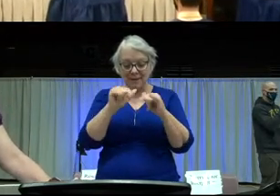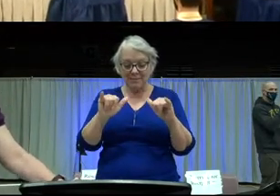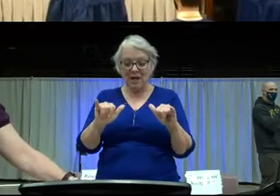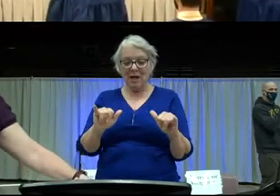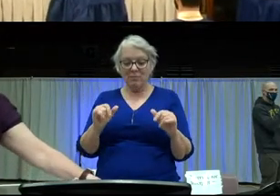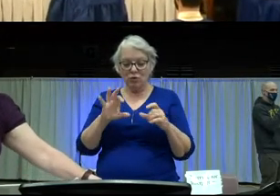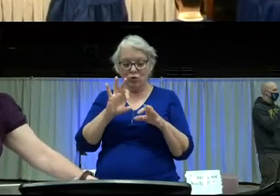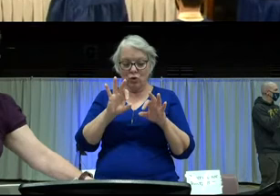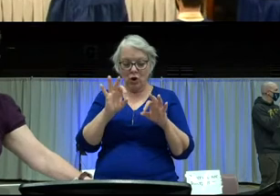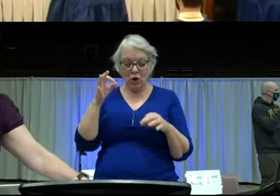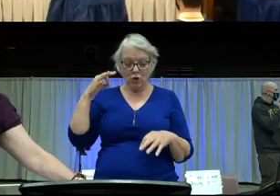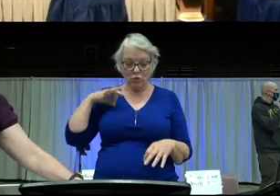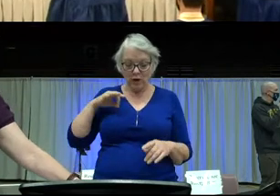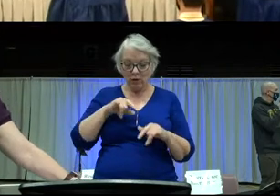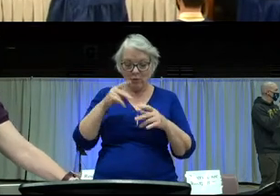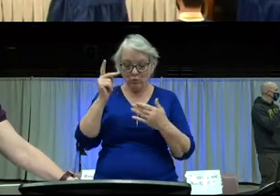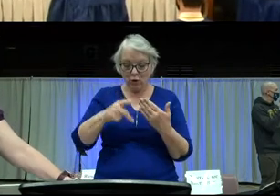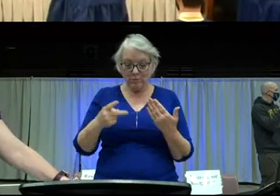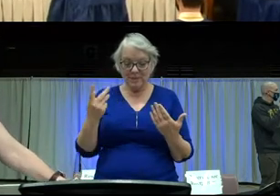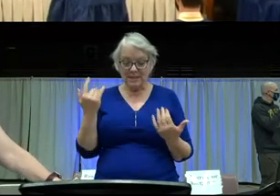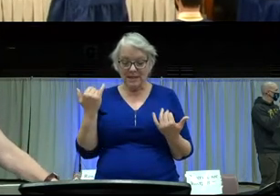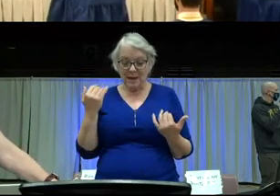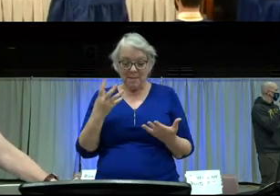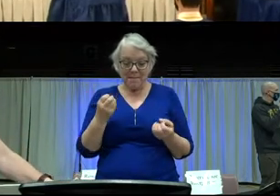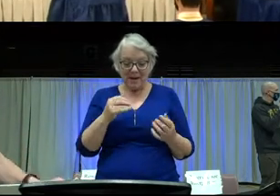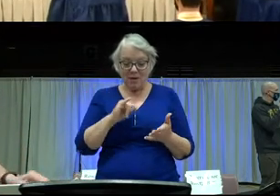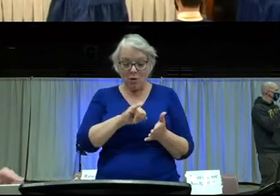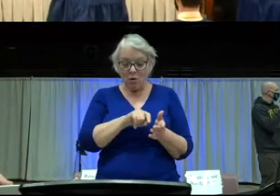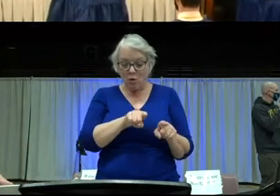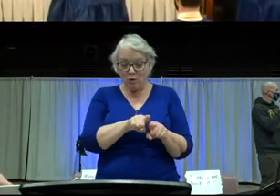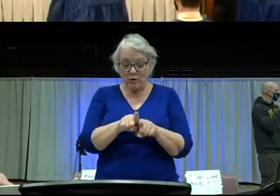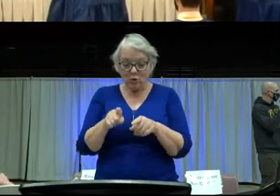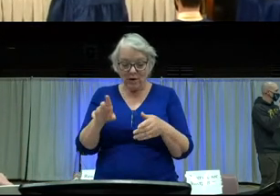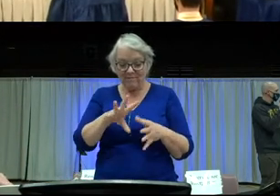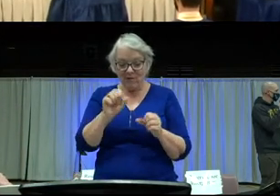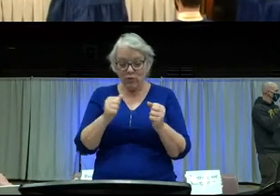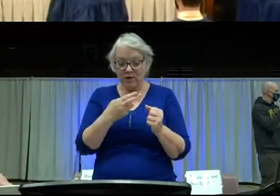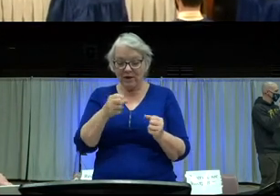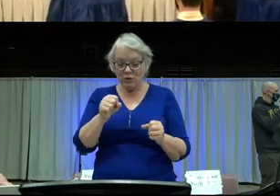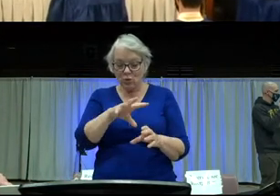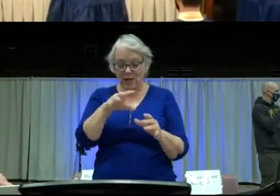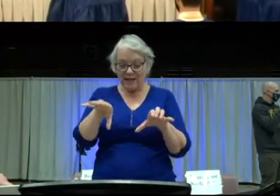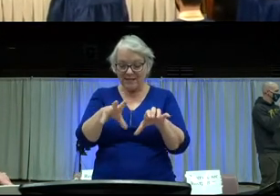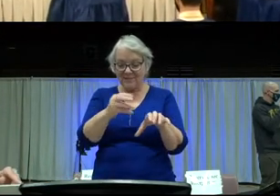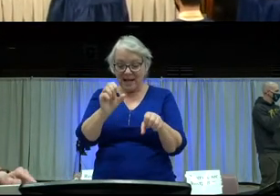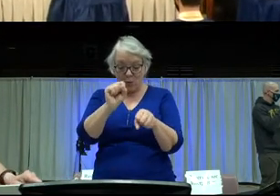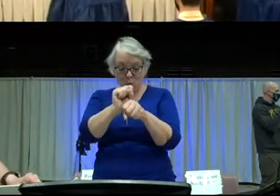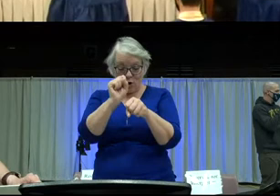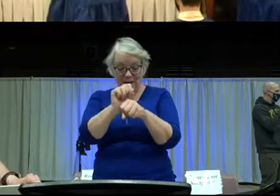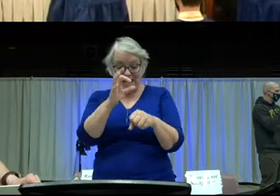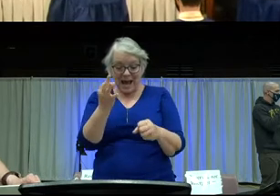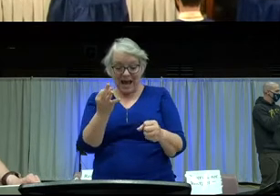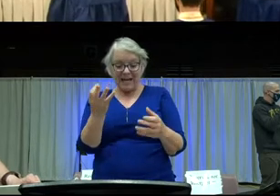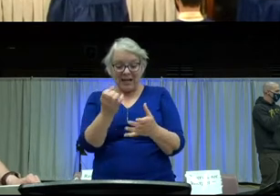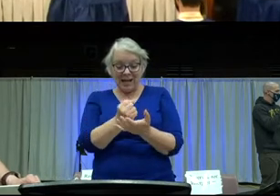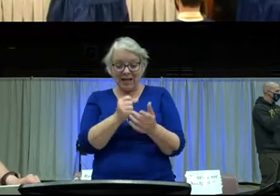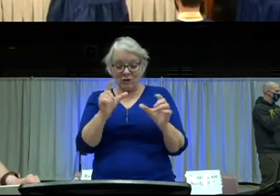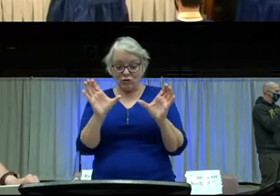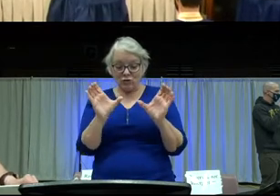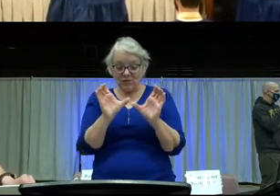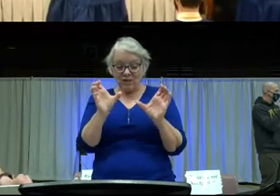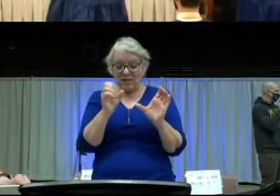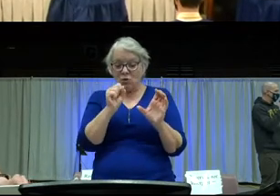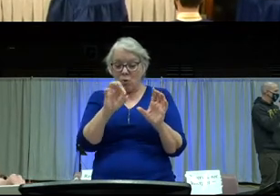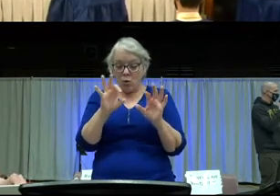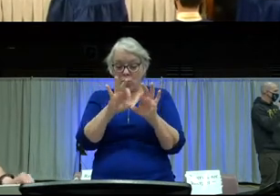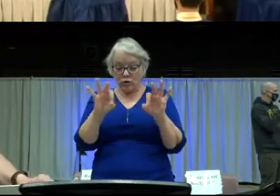Today, 9 are receiving their certificates or degrees, again, a month prior to receiving their high school diplomas. 3